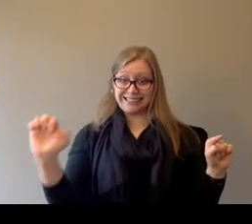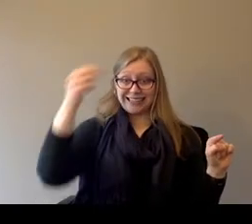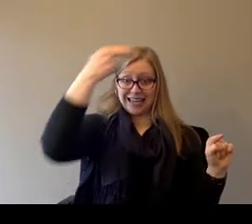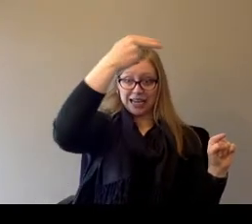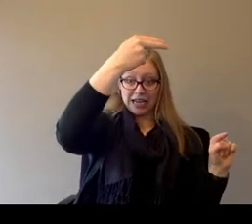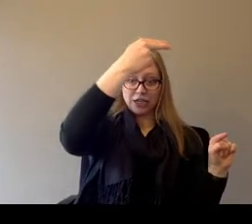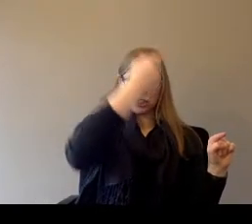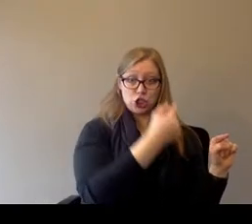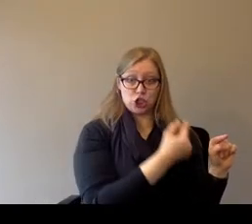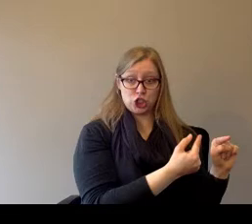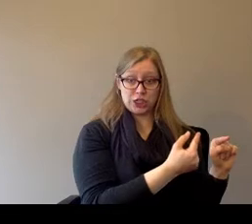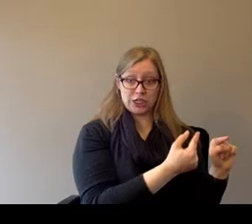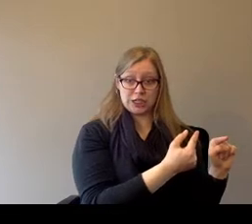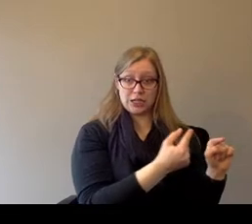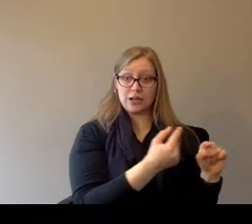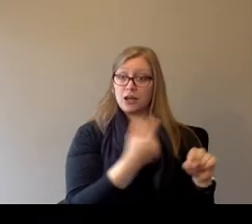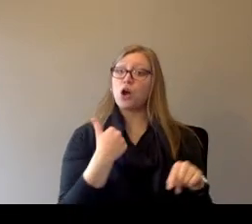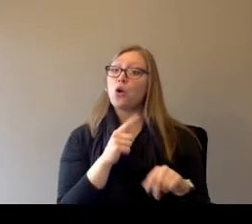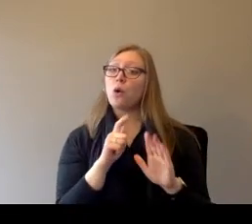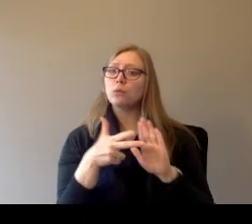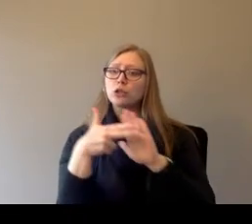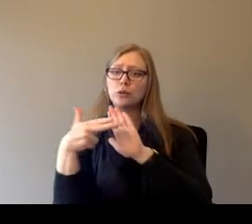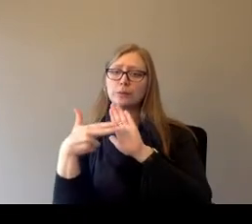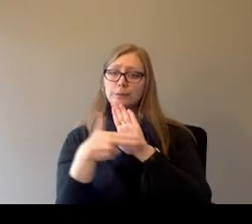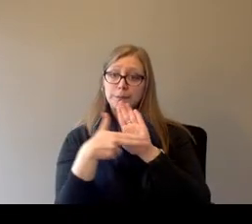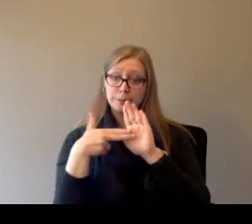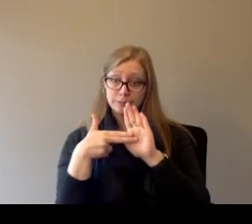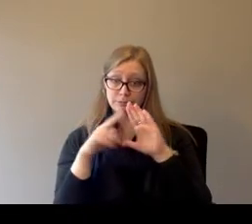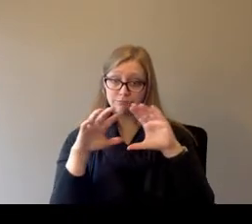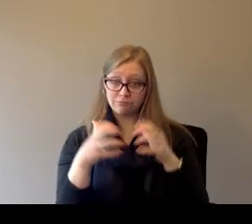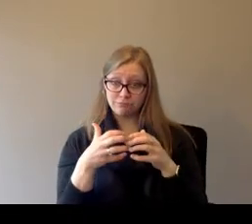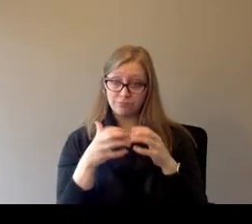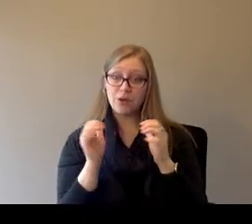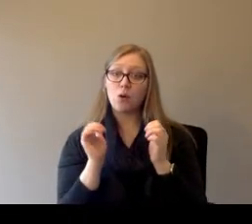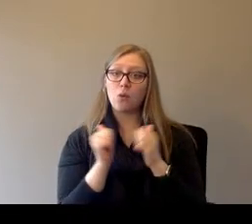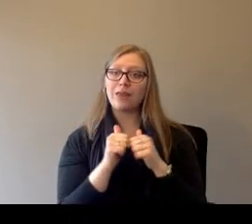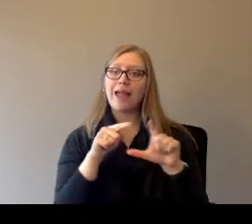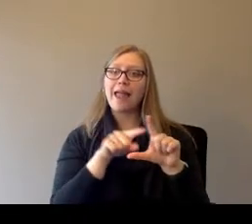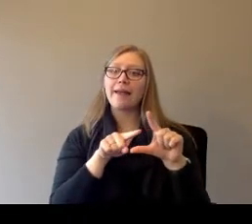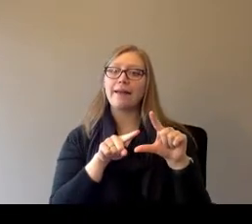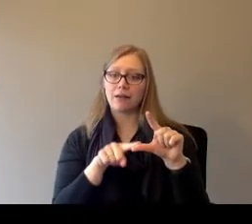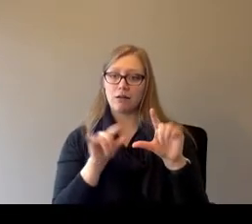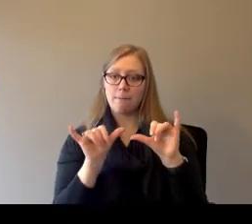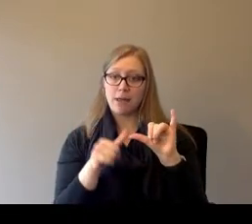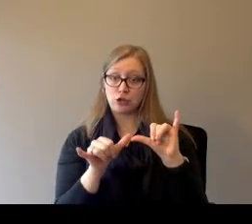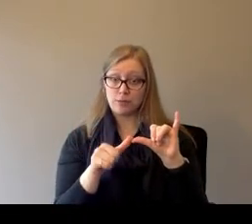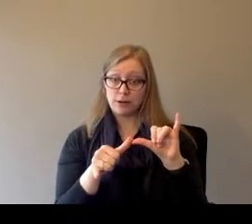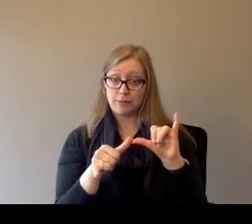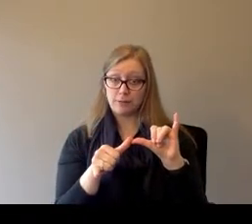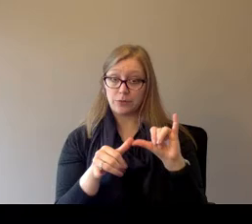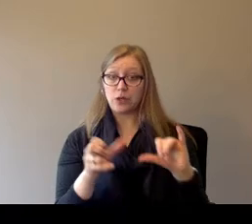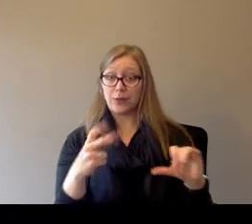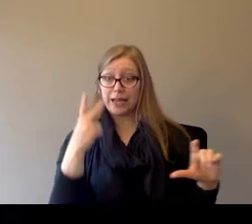triangle EHG, and it asks us to classify it by its angle measures. And we can see here that we have